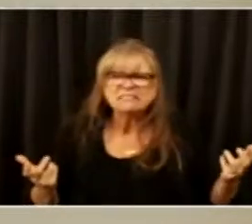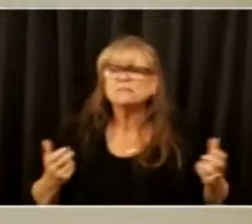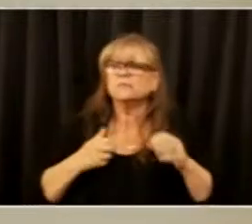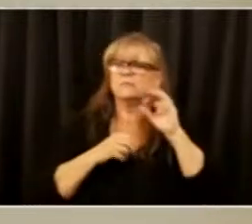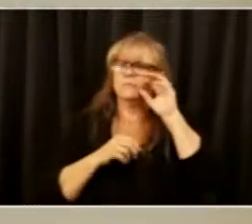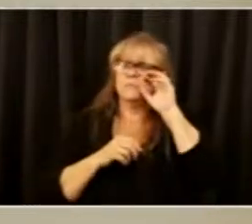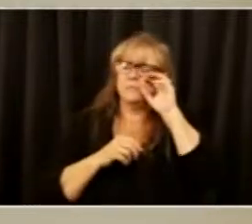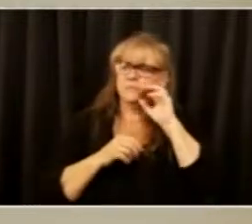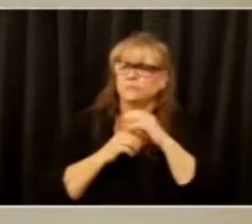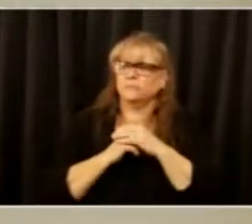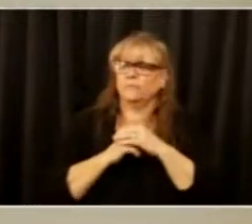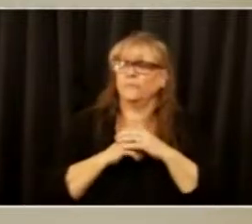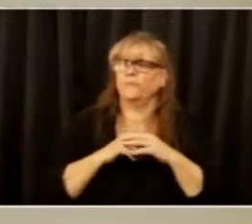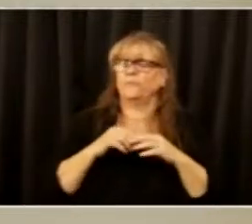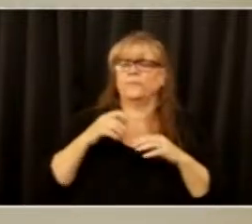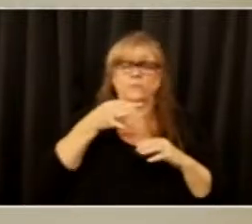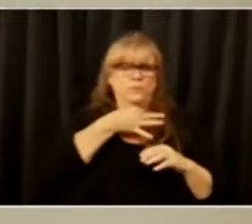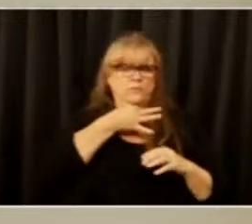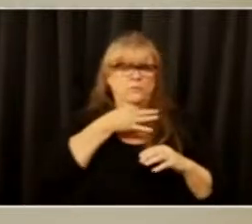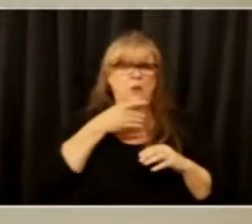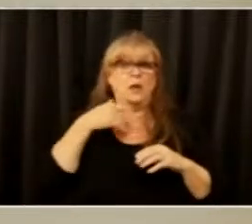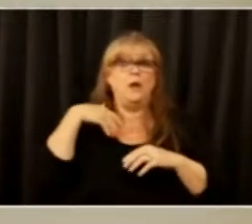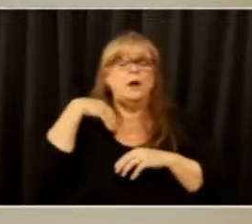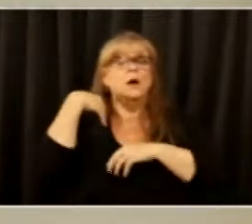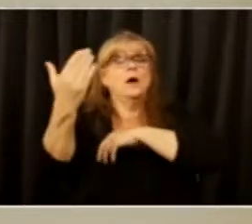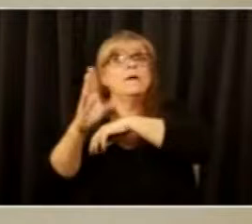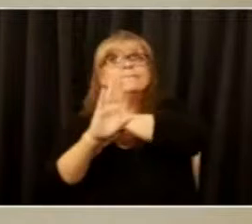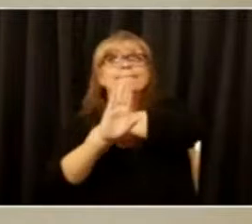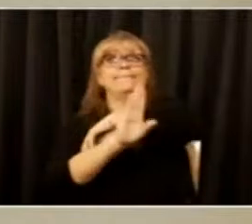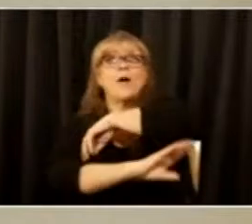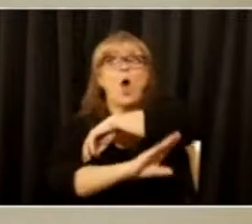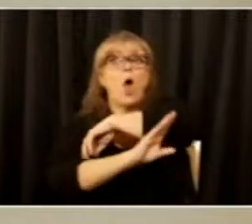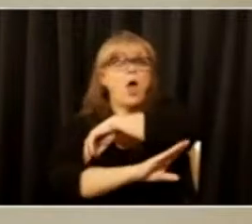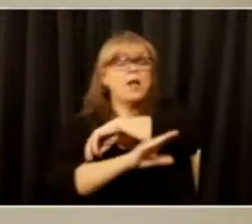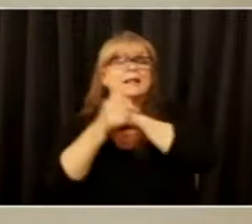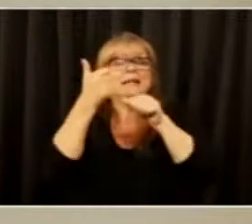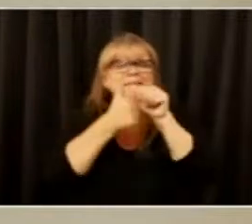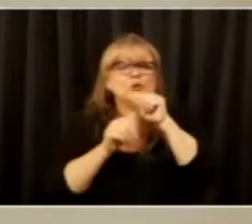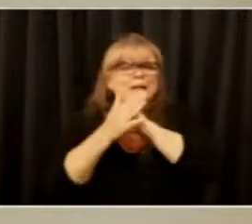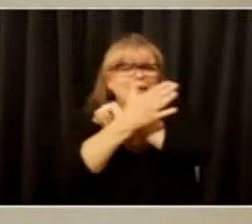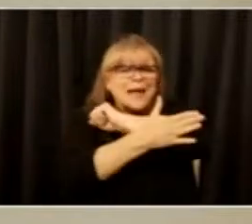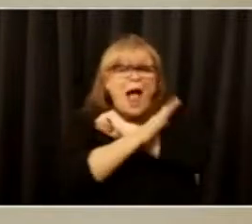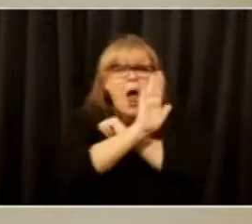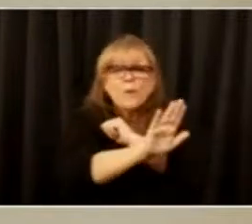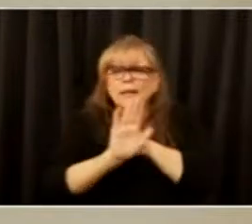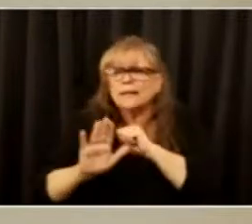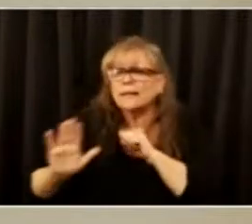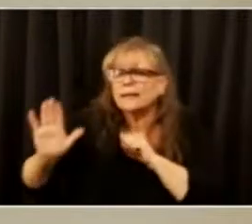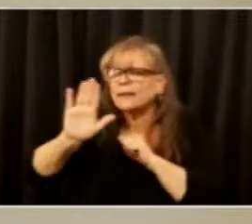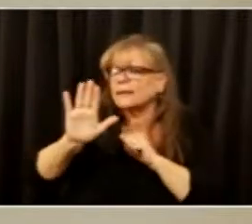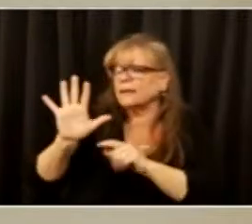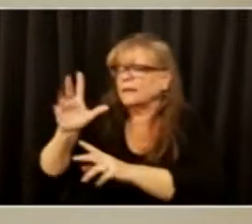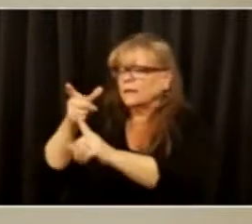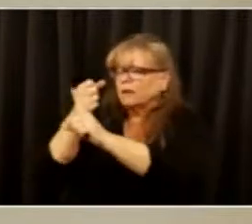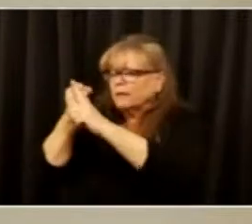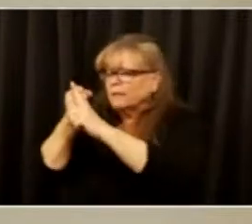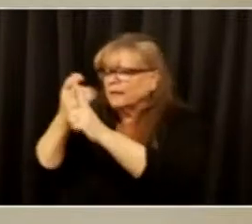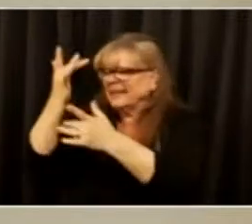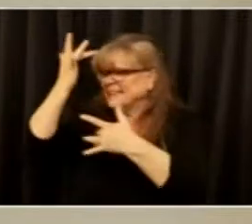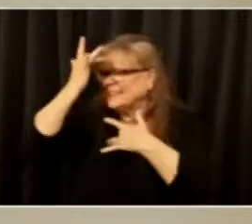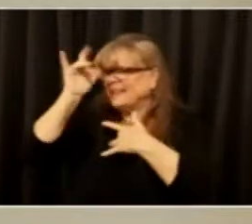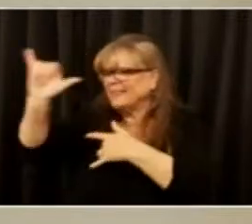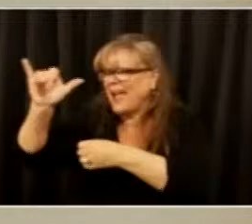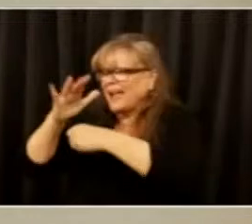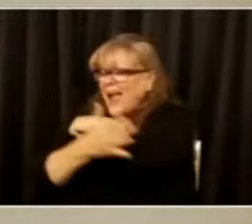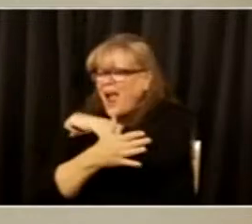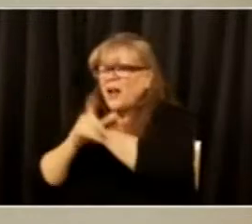correlation between increased vaccination rates by county and infection rates by county. So as we see vaccination rates go up, we've seen case